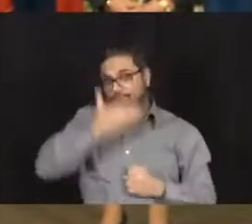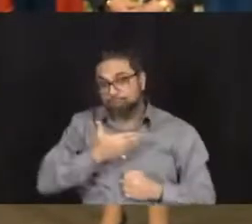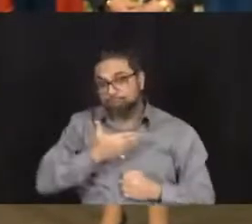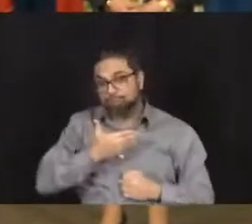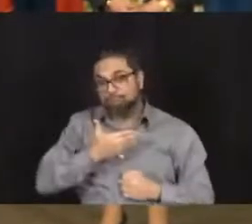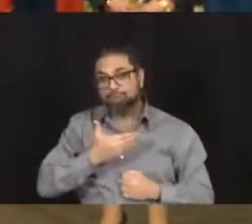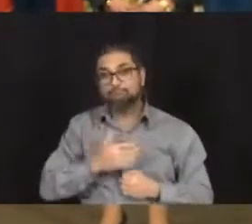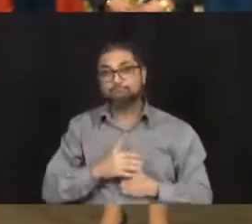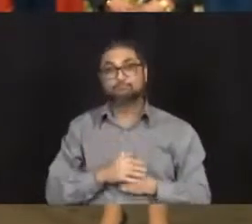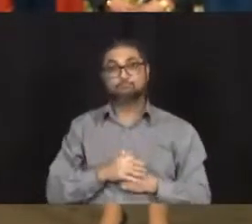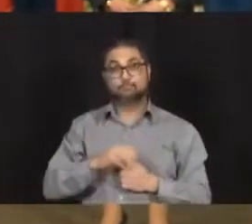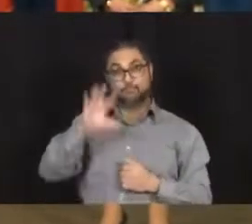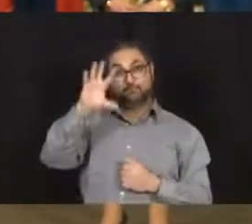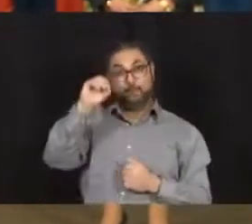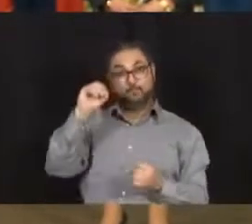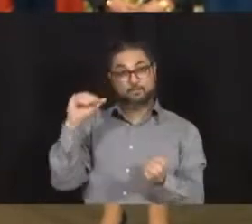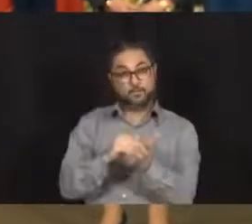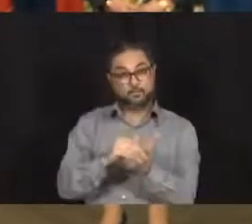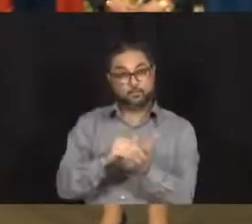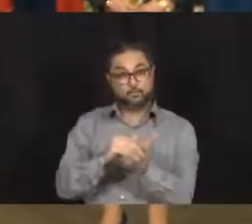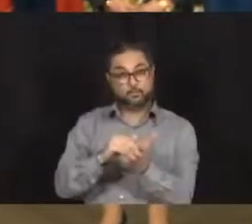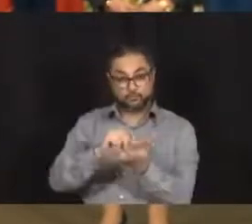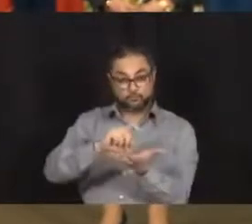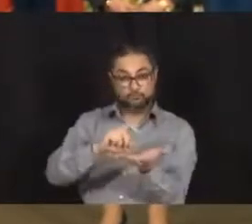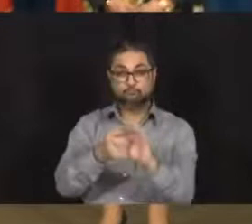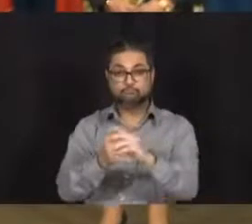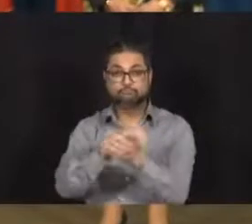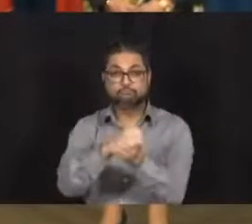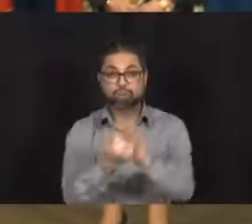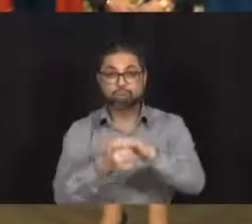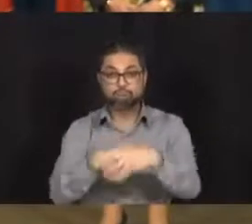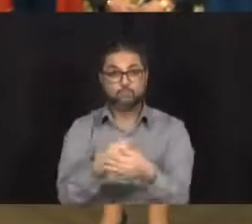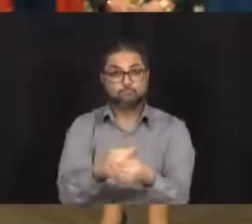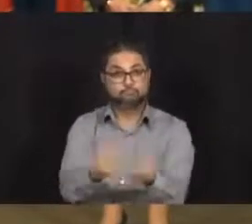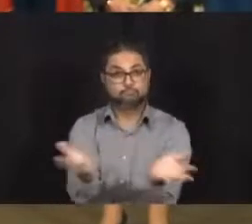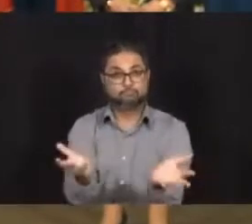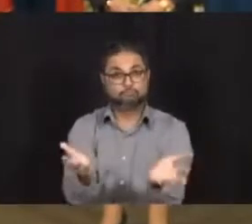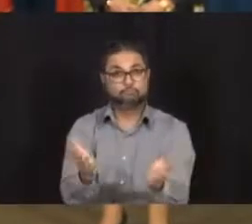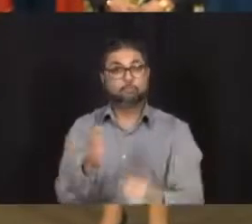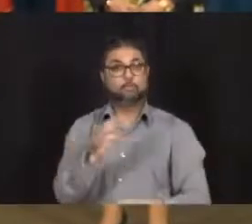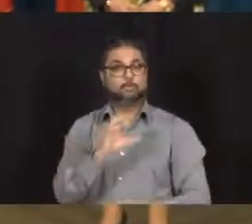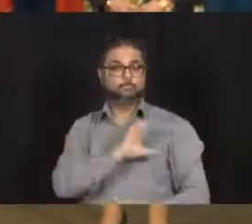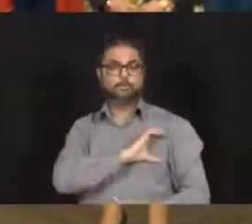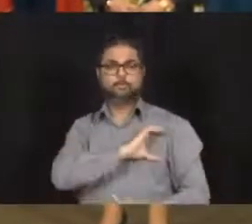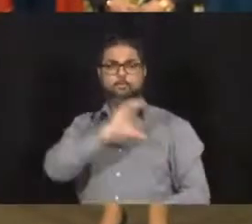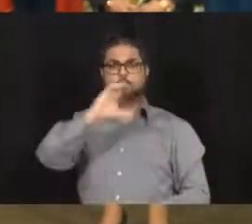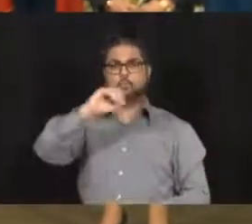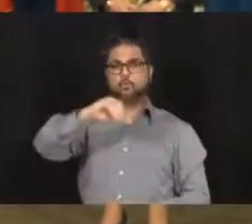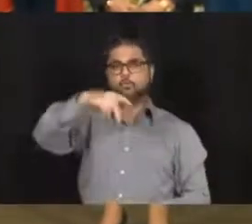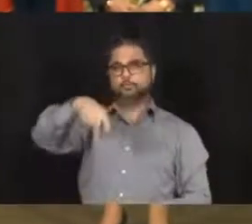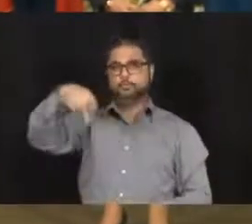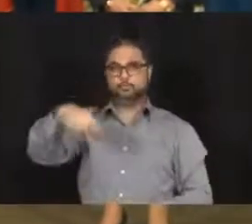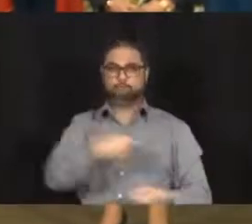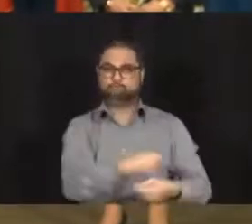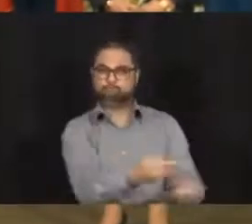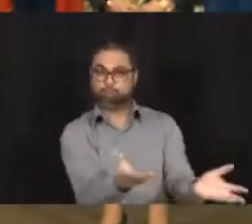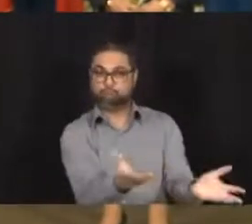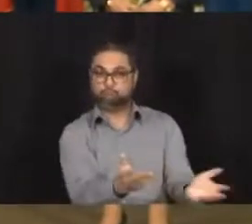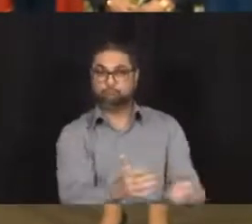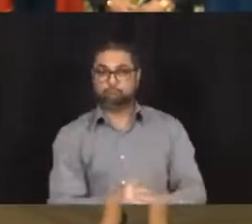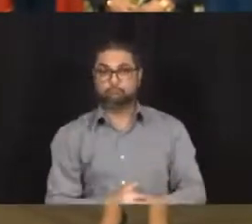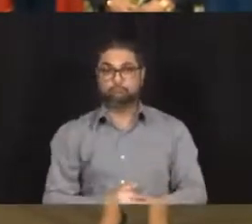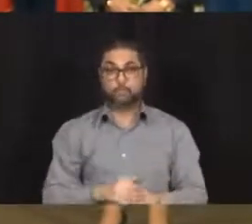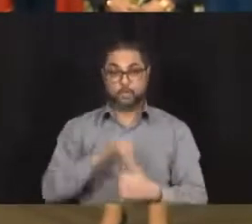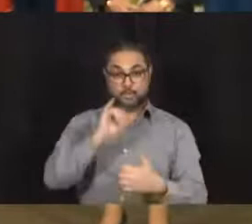police officers at a time when this equipment is in short supply all around the world. We can't